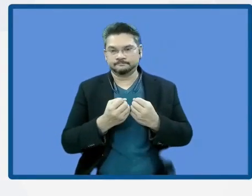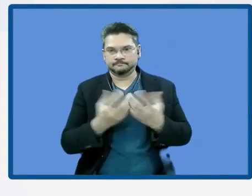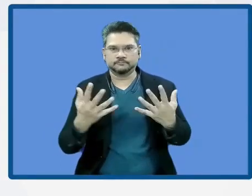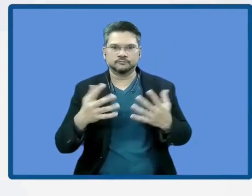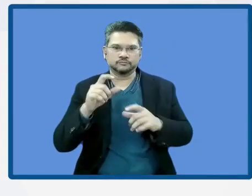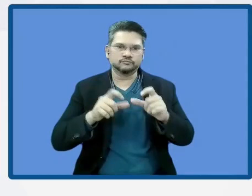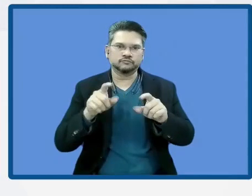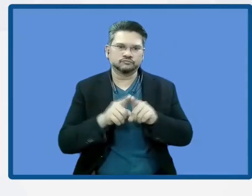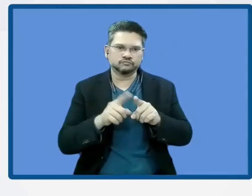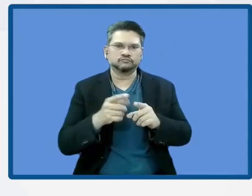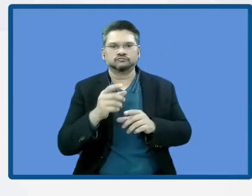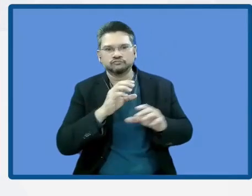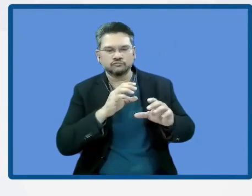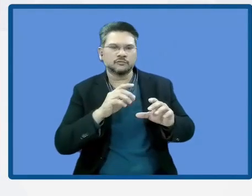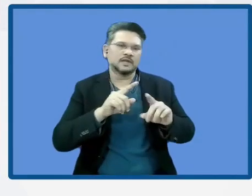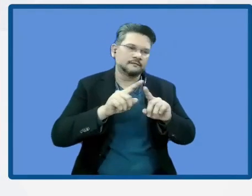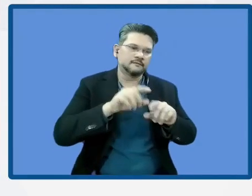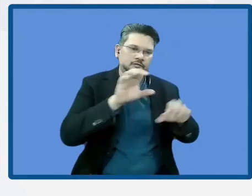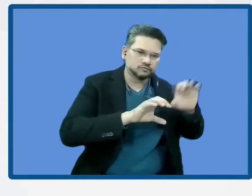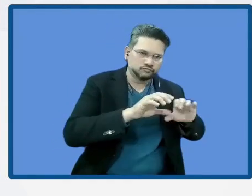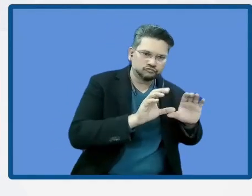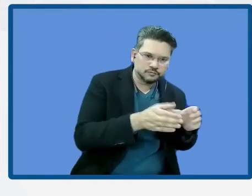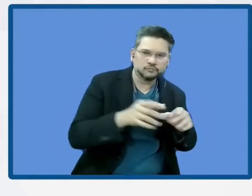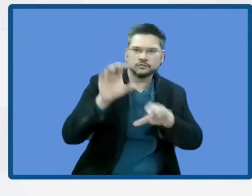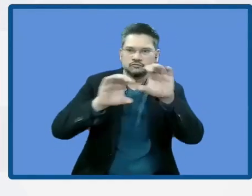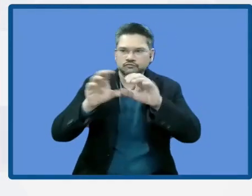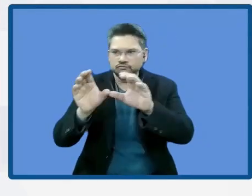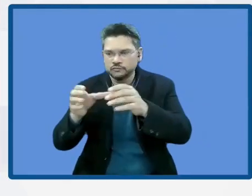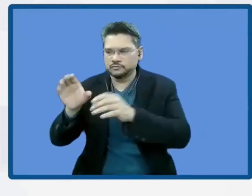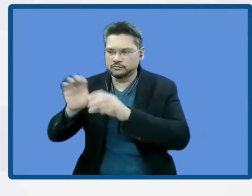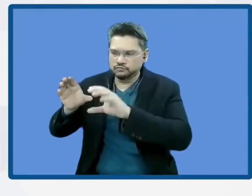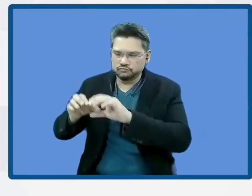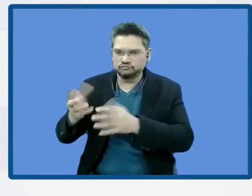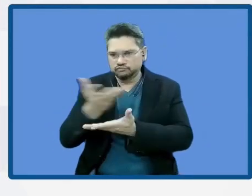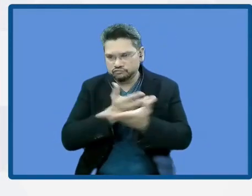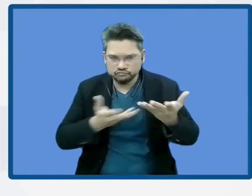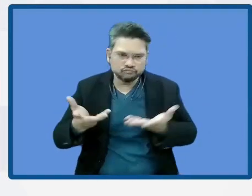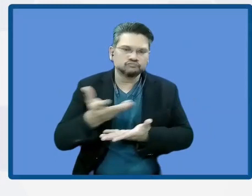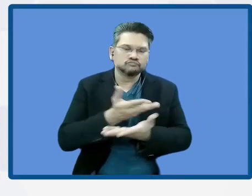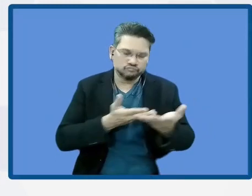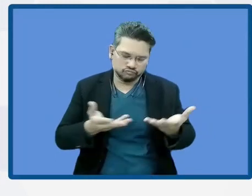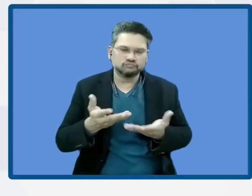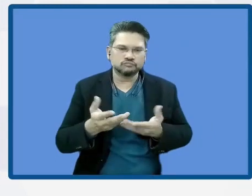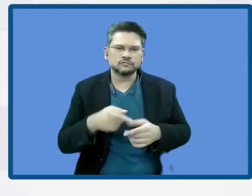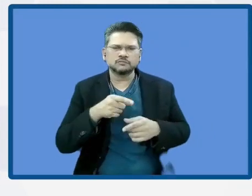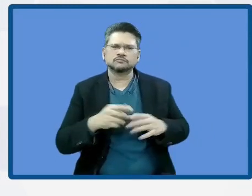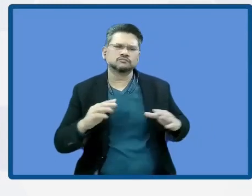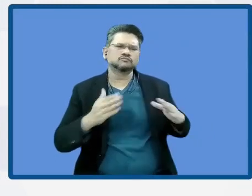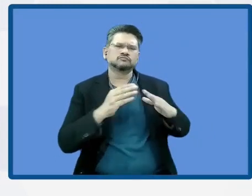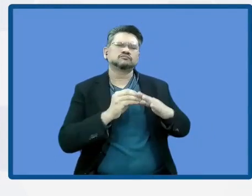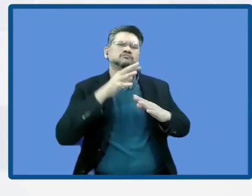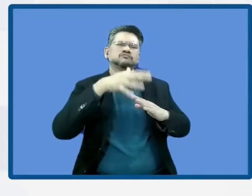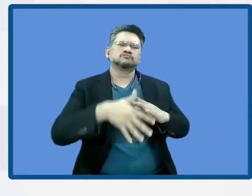these volcanoes are so dangerous, then why do we have communities living around them? Well, because the soil around it is the richest kind of